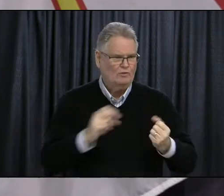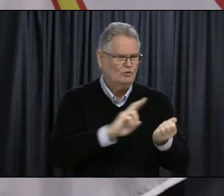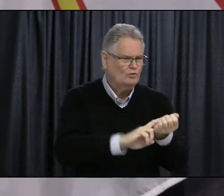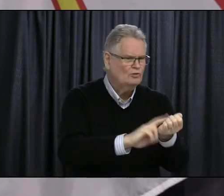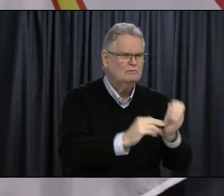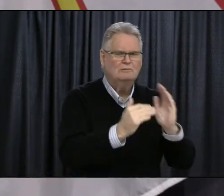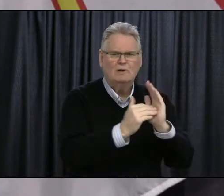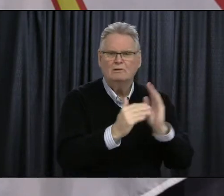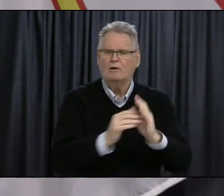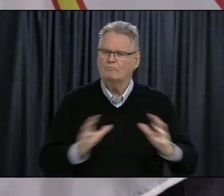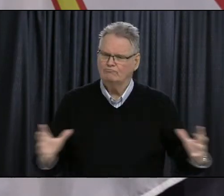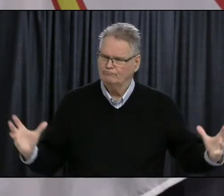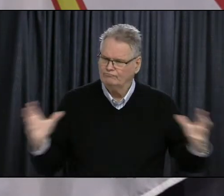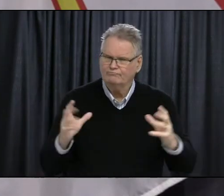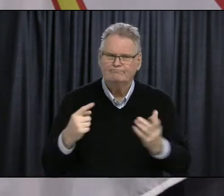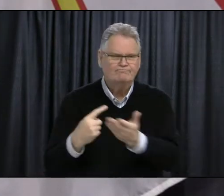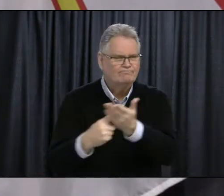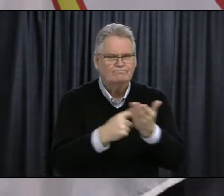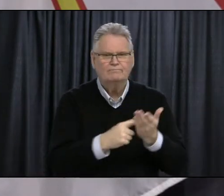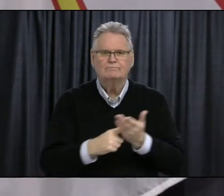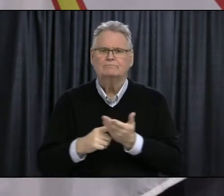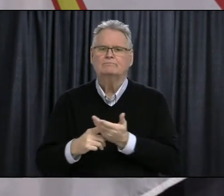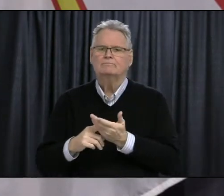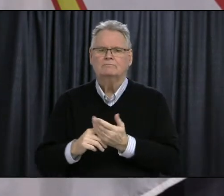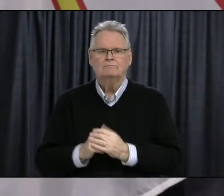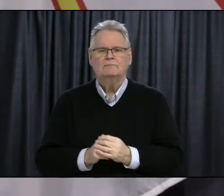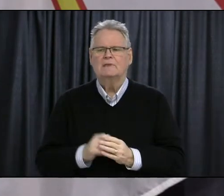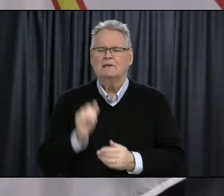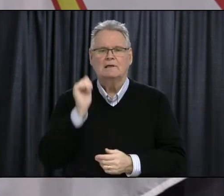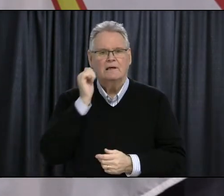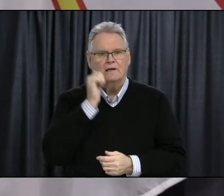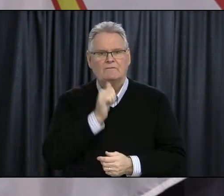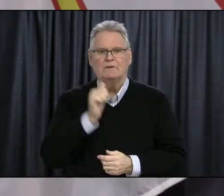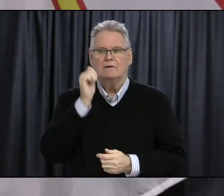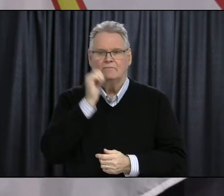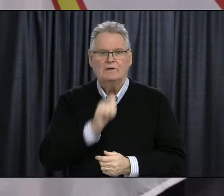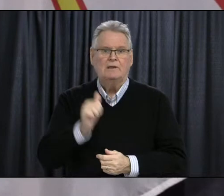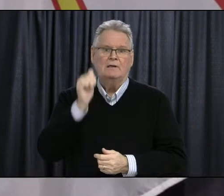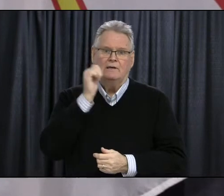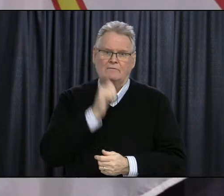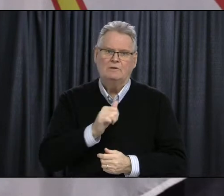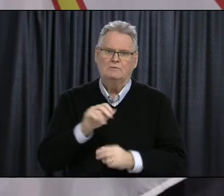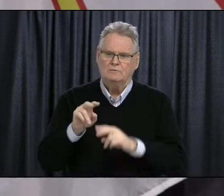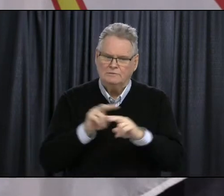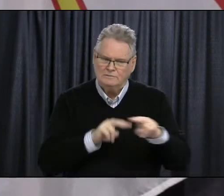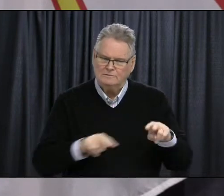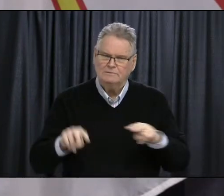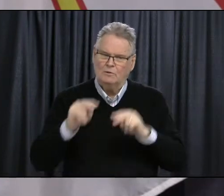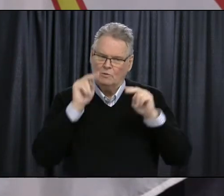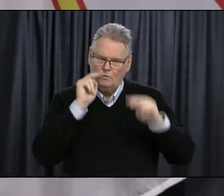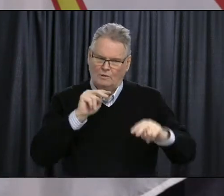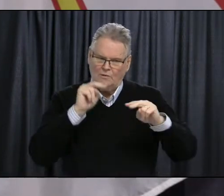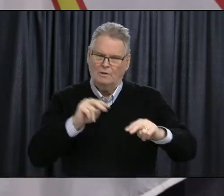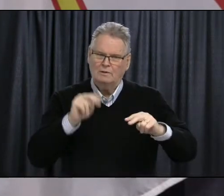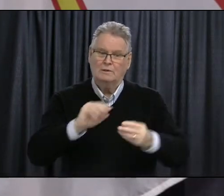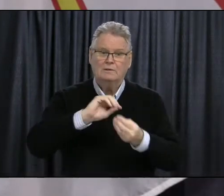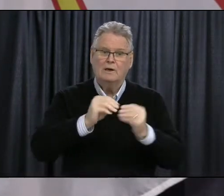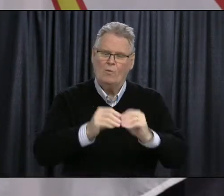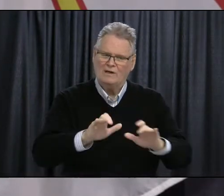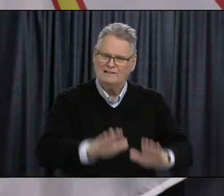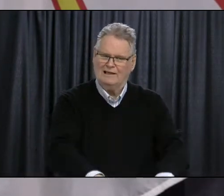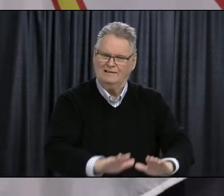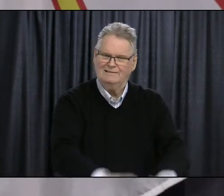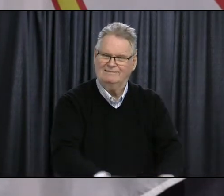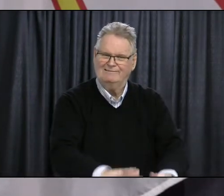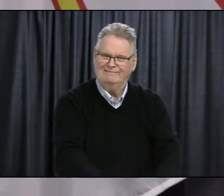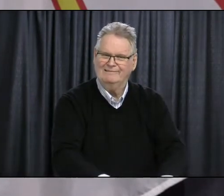critical in supporting our efforts to identify and contain the virus. We've been here before. We have stared down the face of COVID,